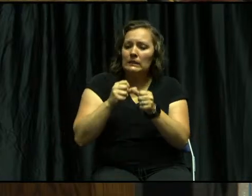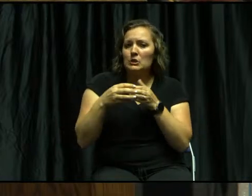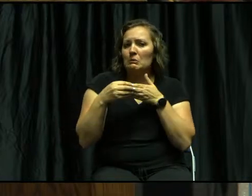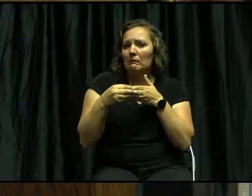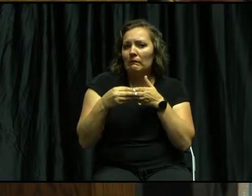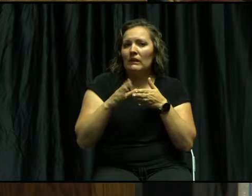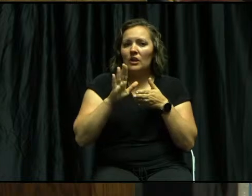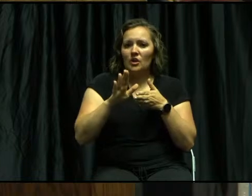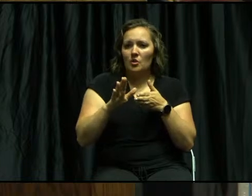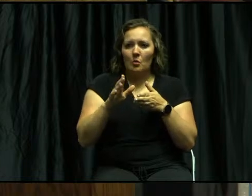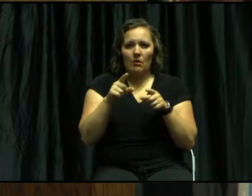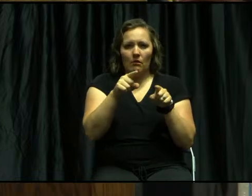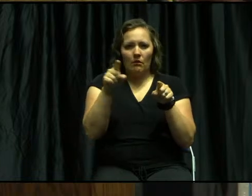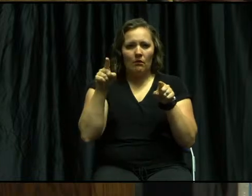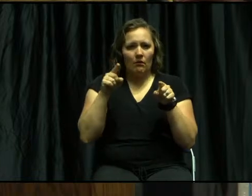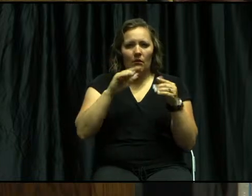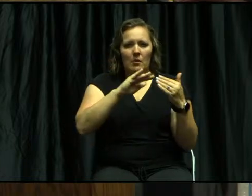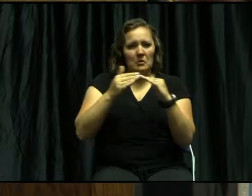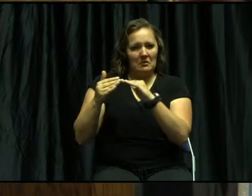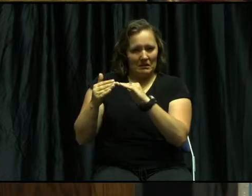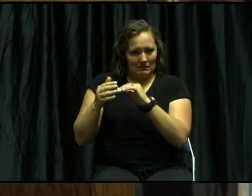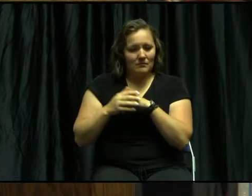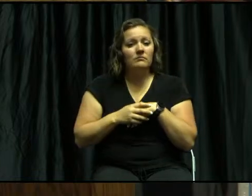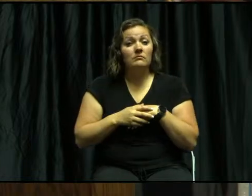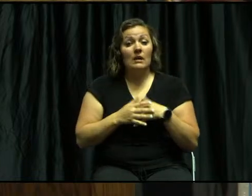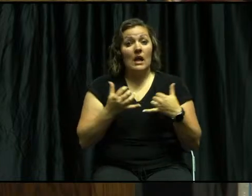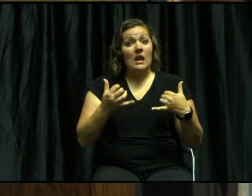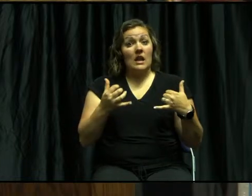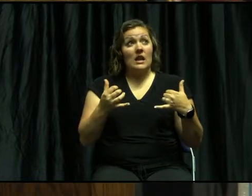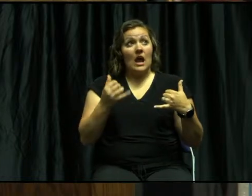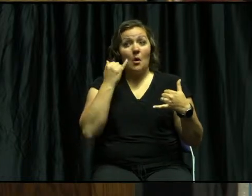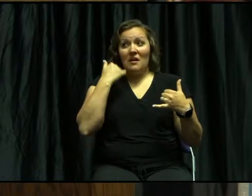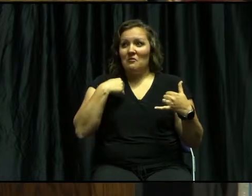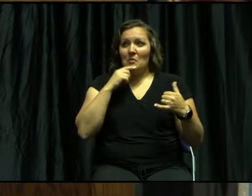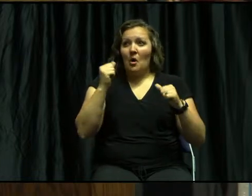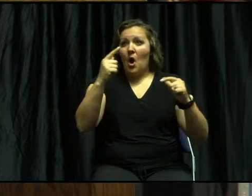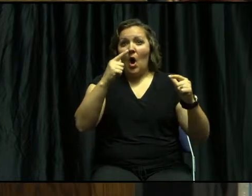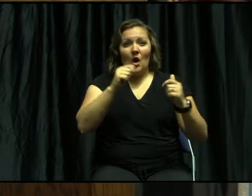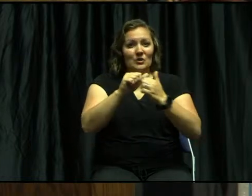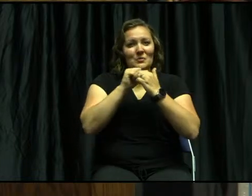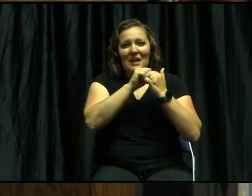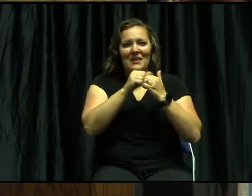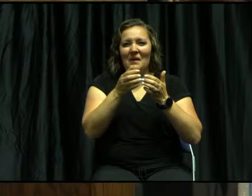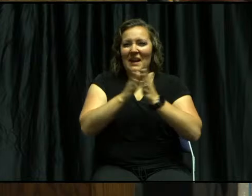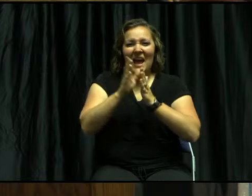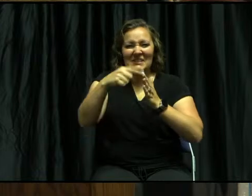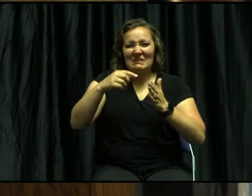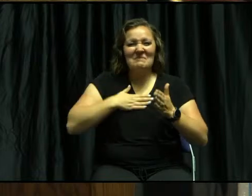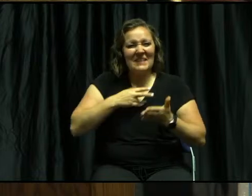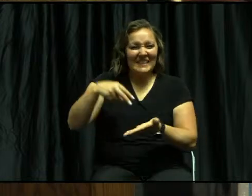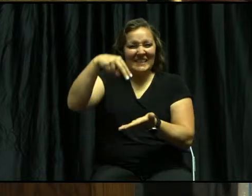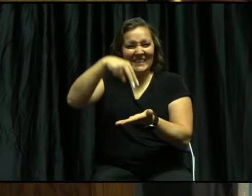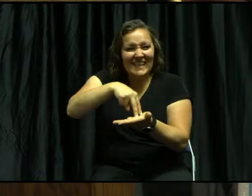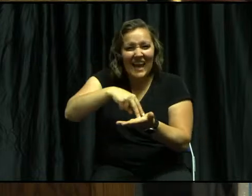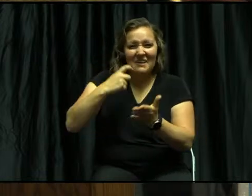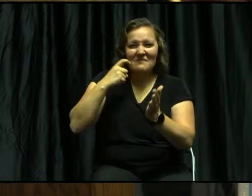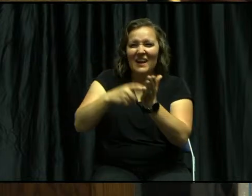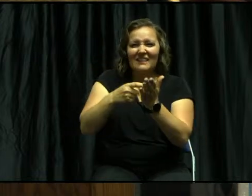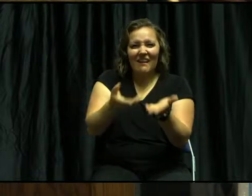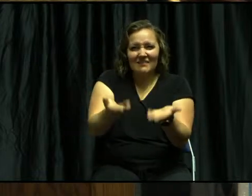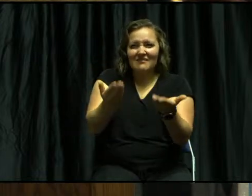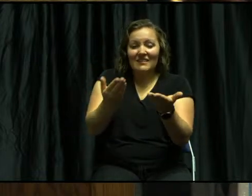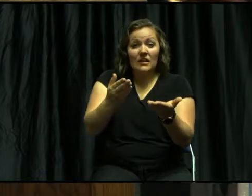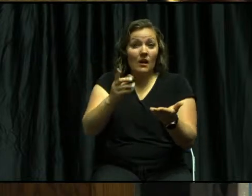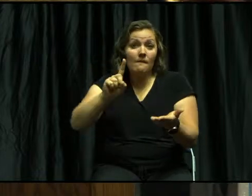your respective communities. At this point, if we were all together, I would ask graduates to stand and be recognized if you